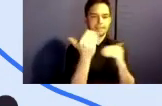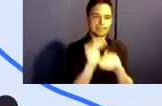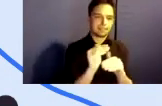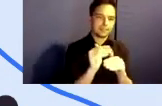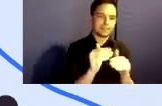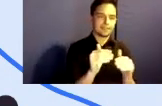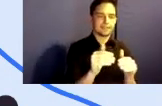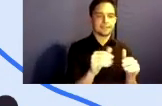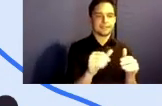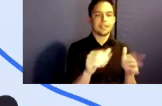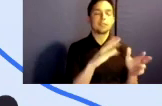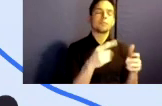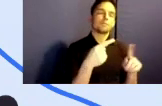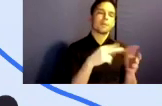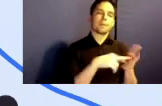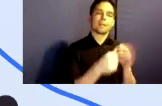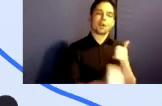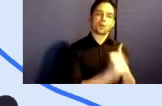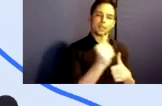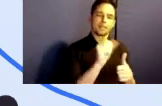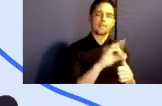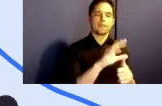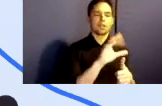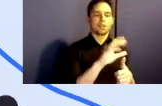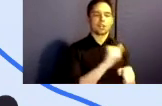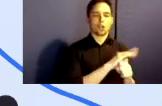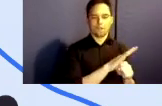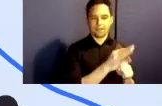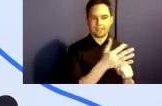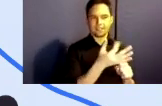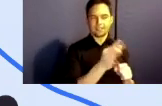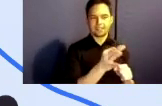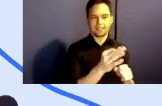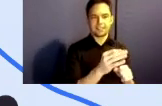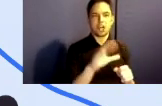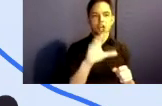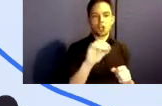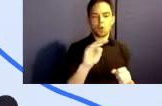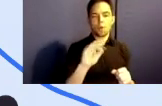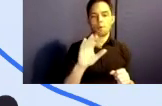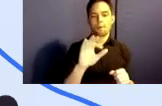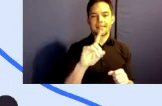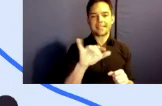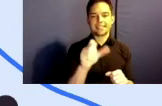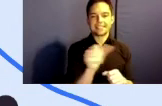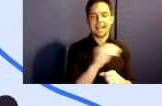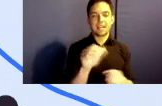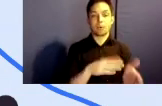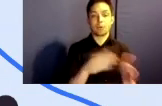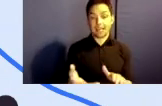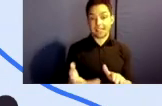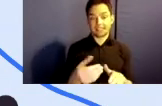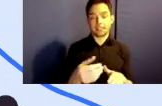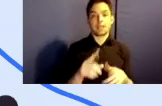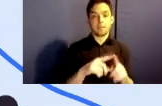it's risk of COVID, morbidities and mortality, whereas obviously the risk